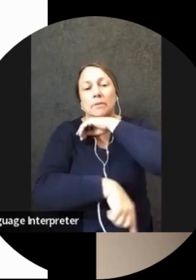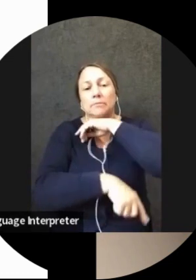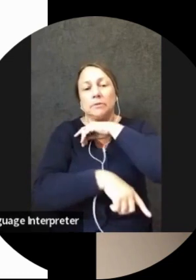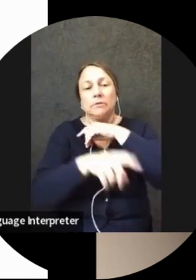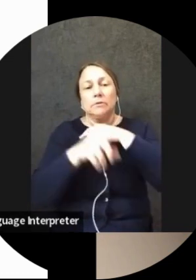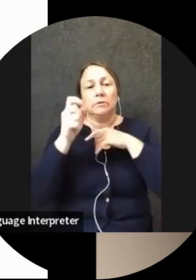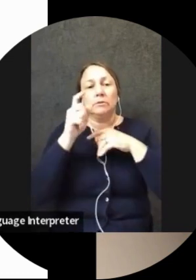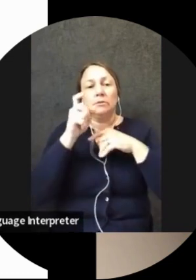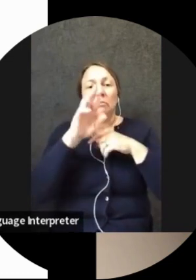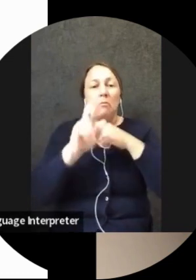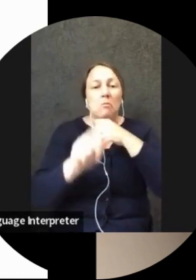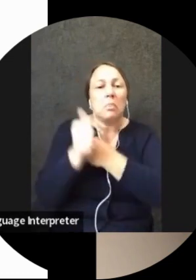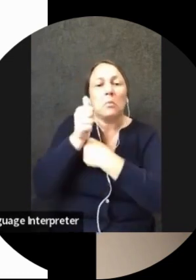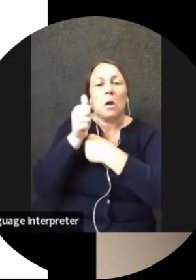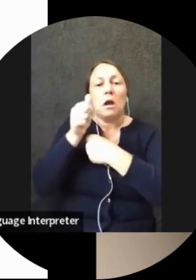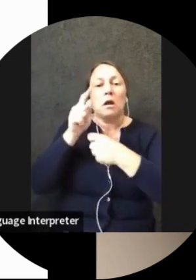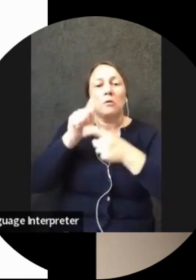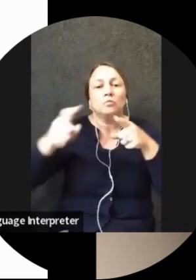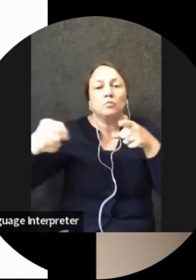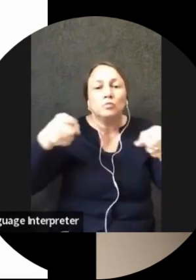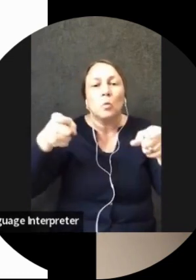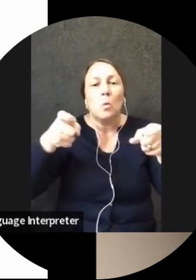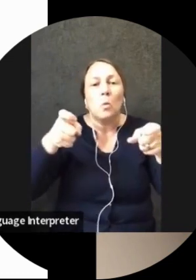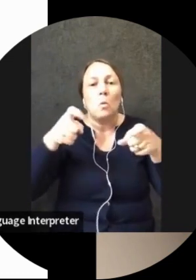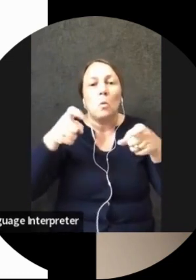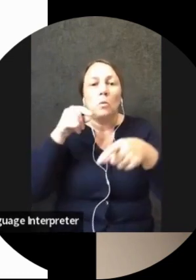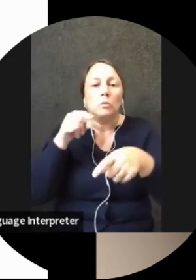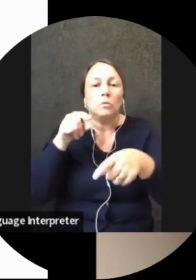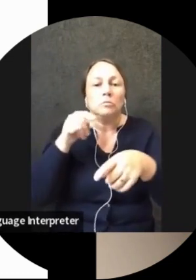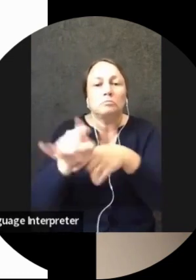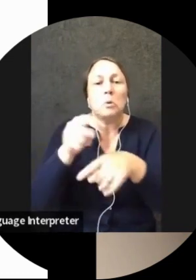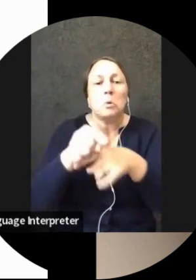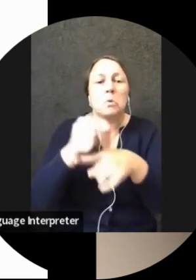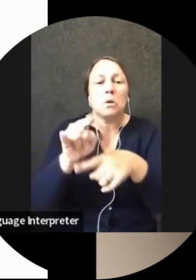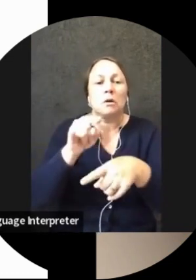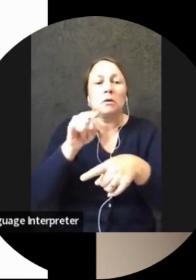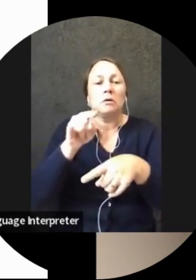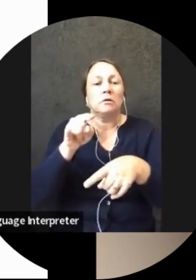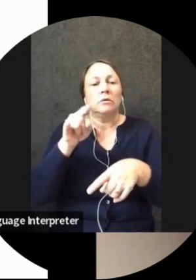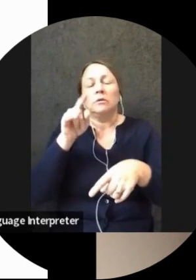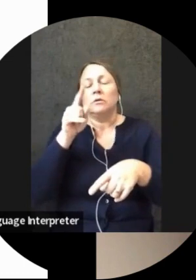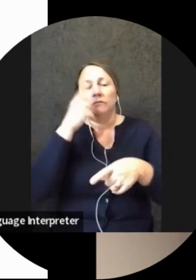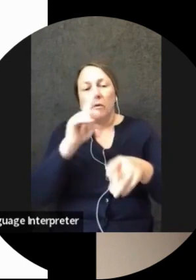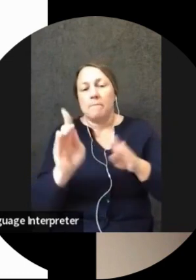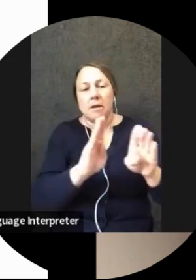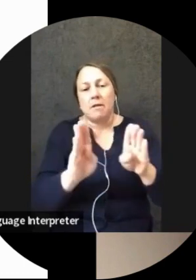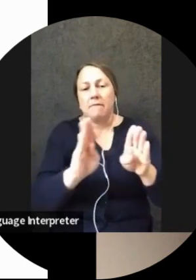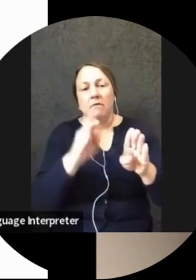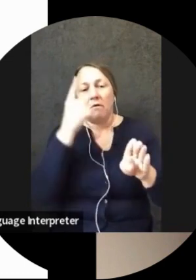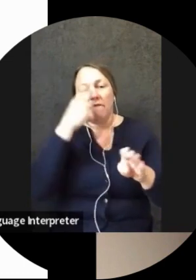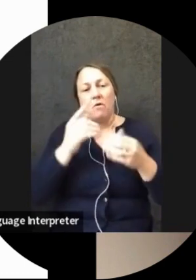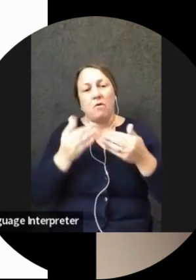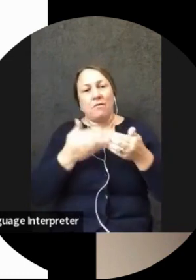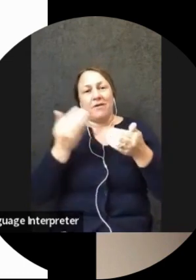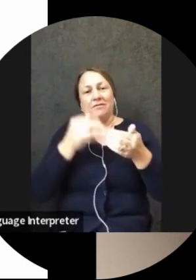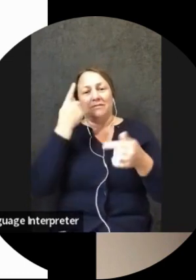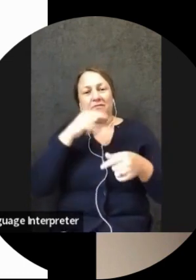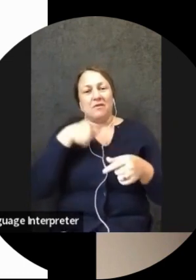control, bullying, to obtain behavioral compliance, or for the convenience of school